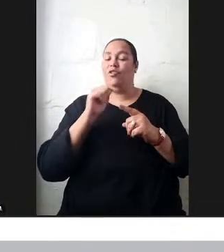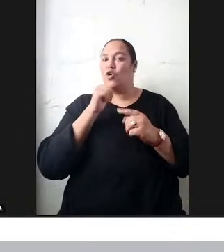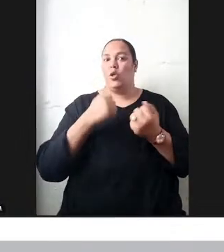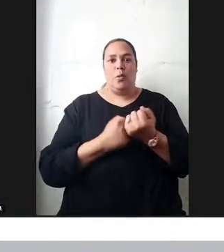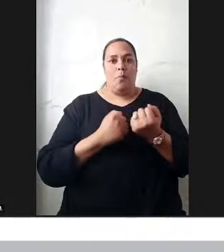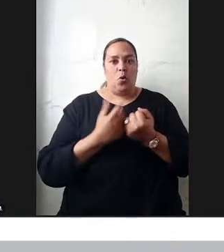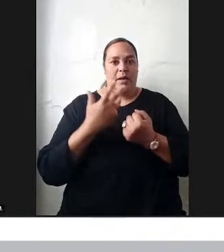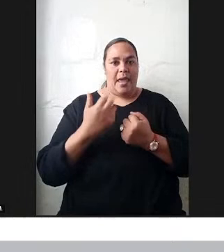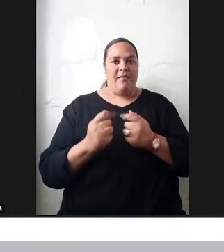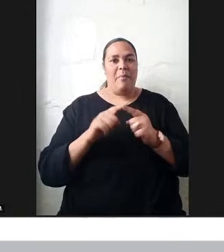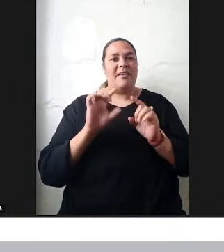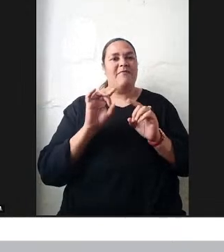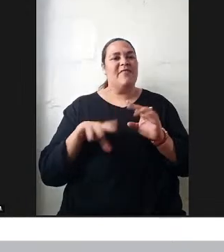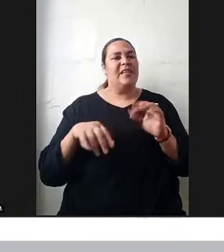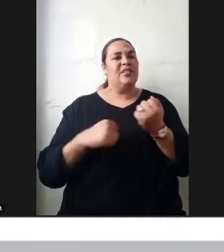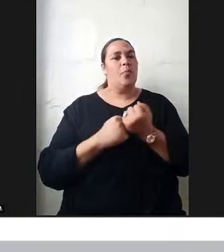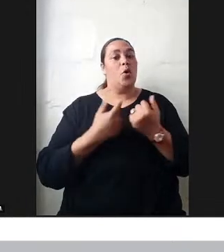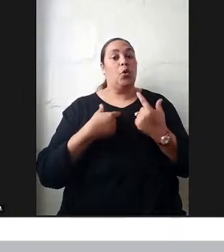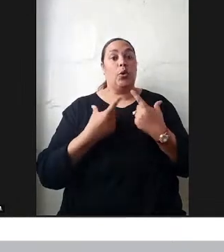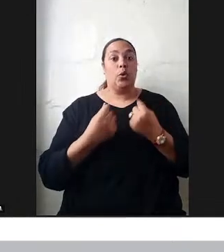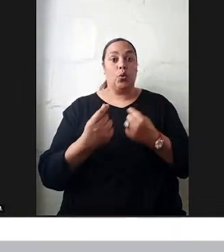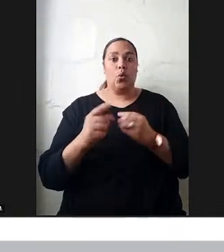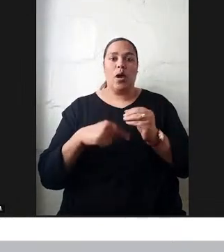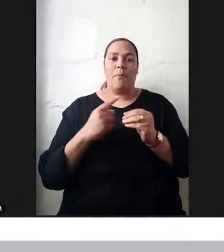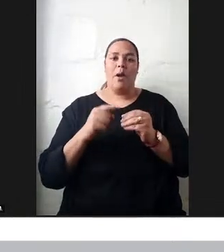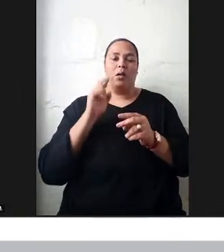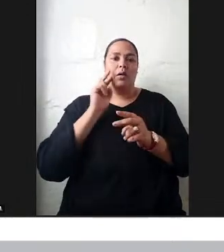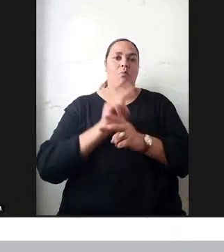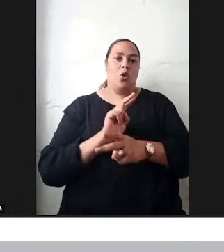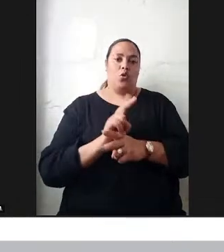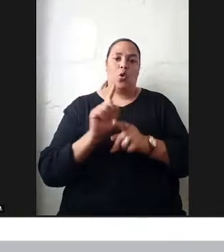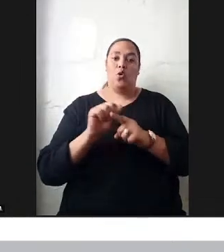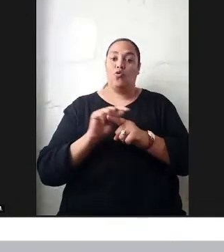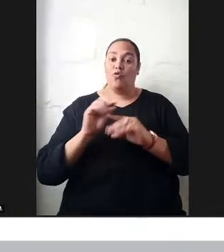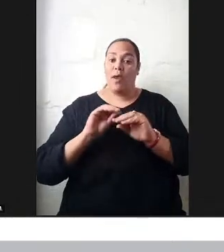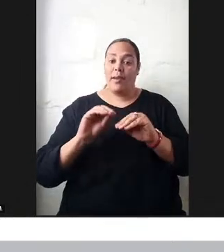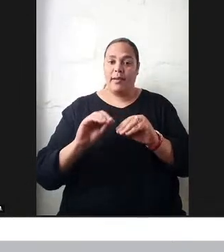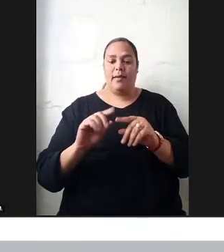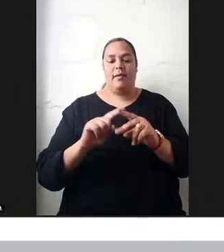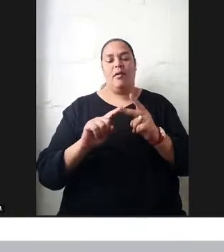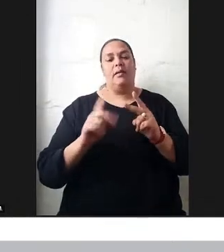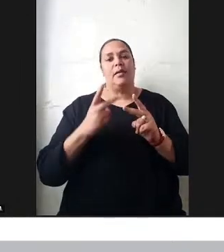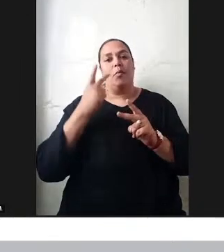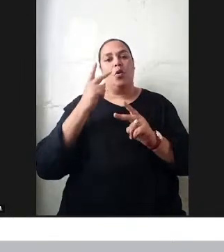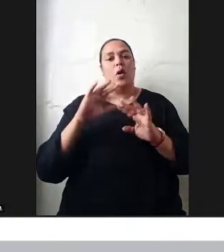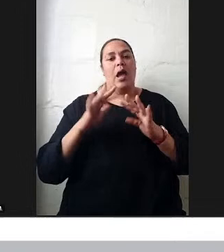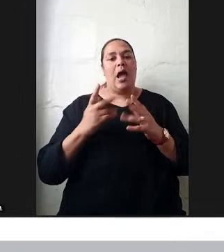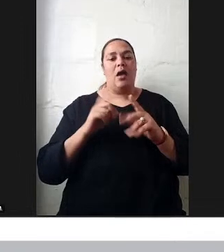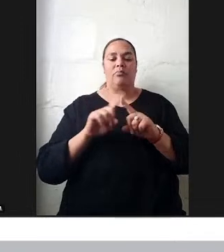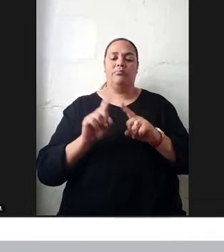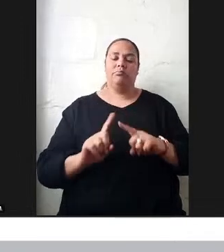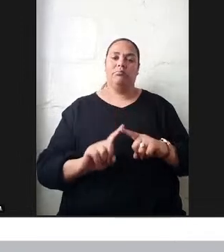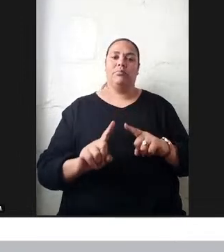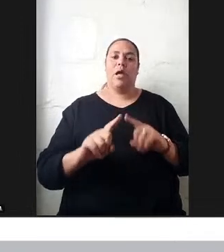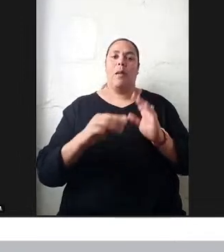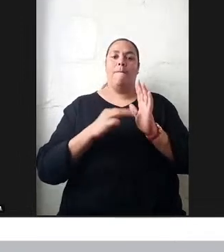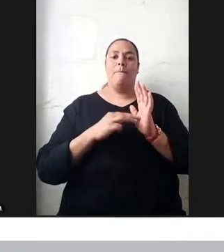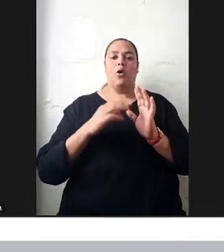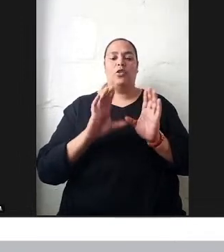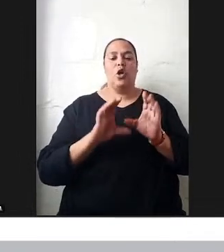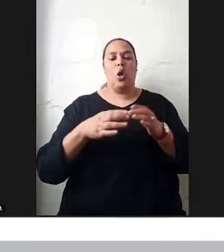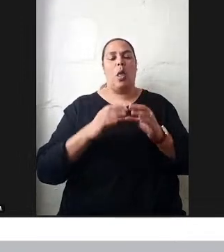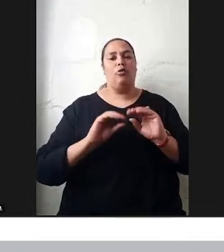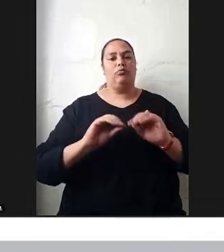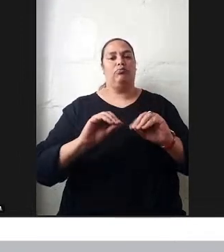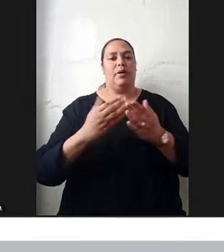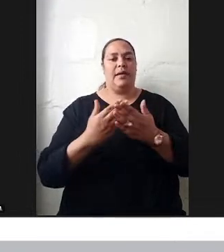type of support that we're doing is around mentorship, training, looking at getting different types of masterclasses that